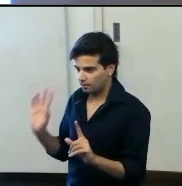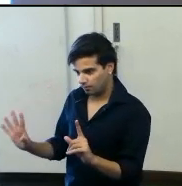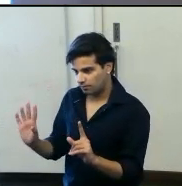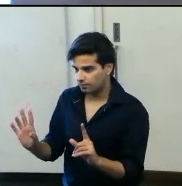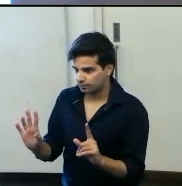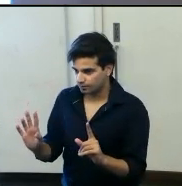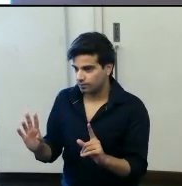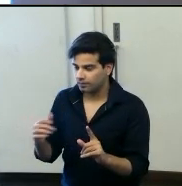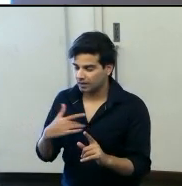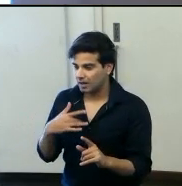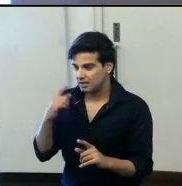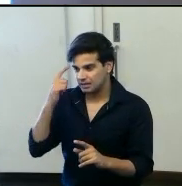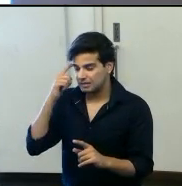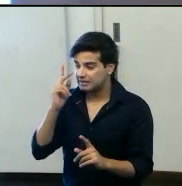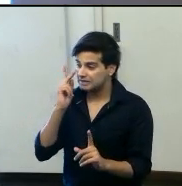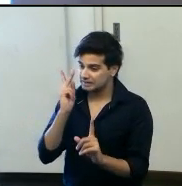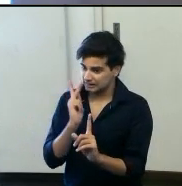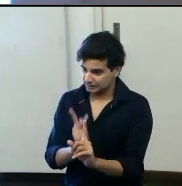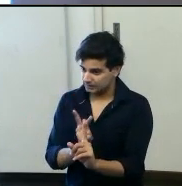So seeing